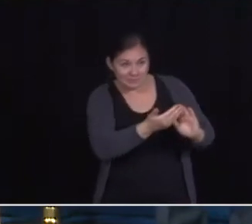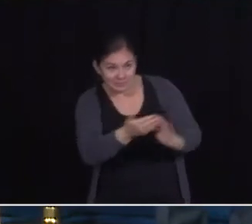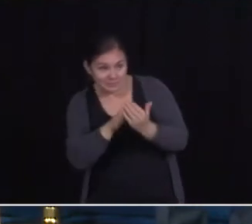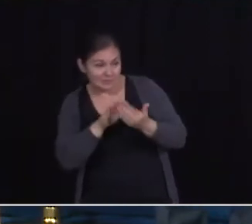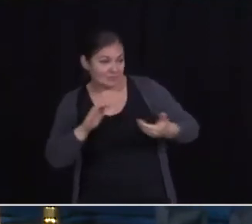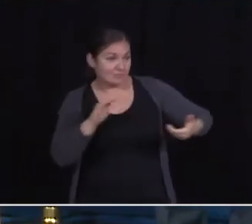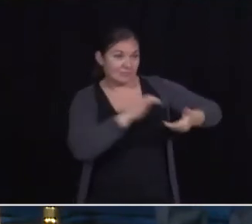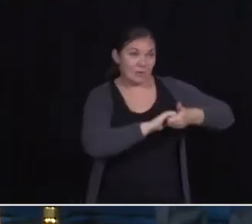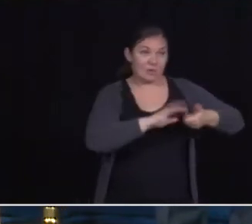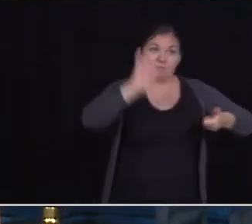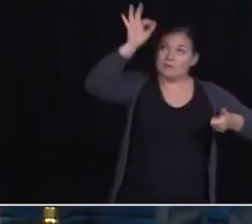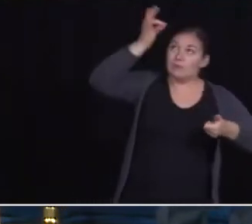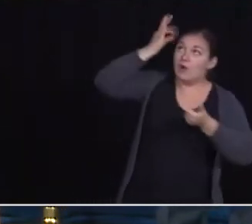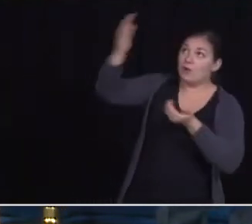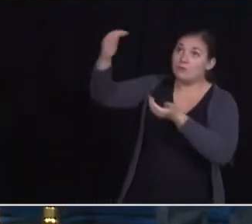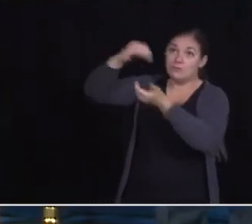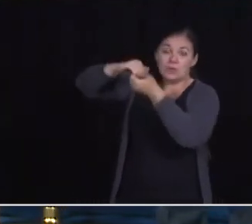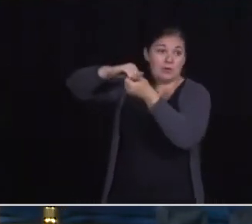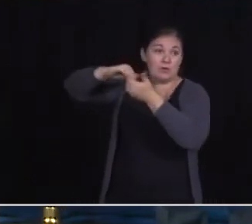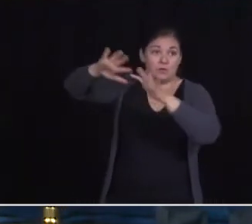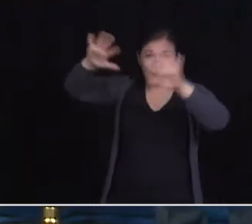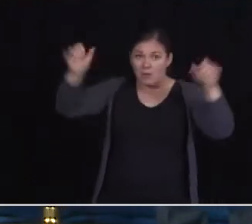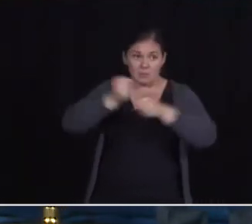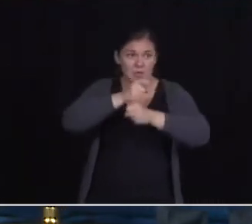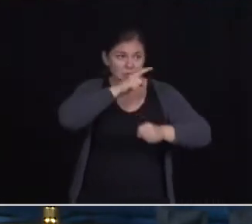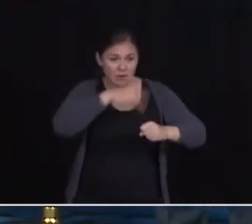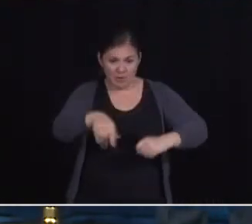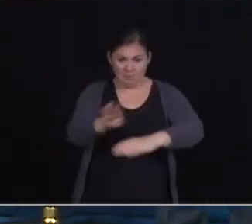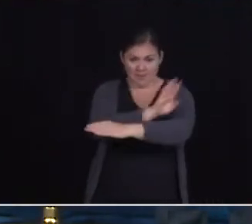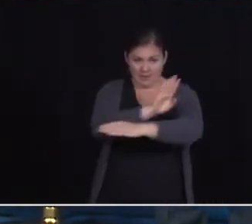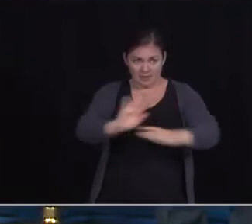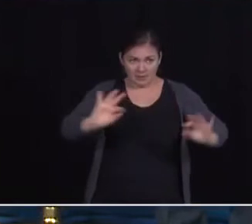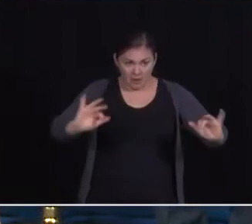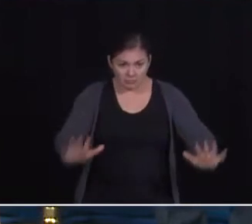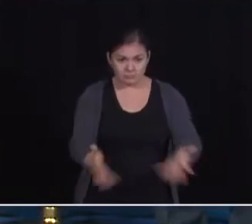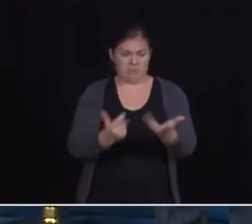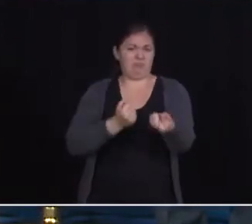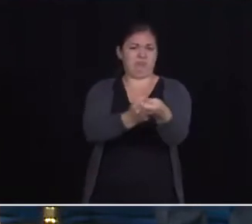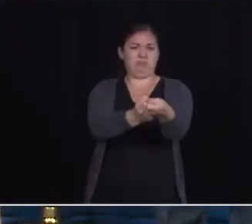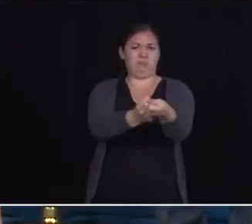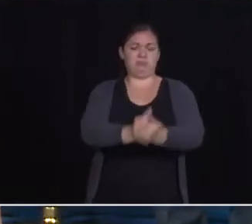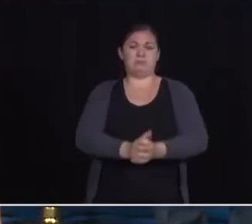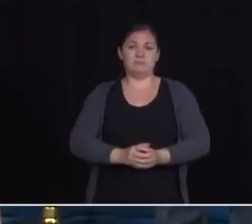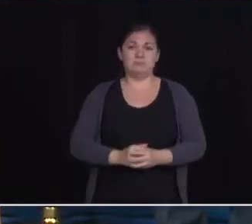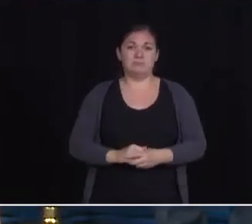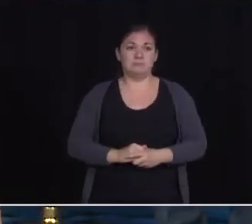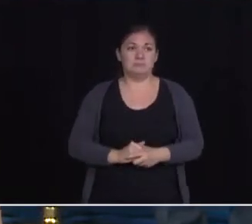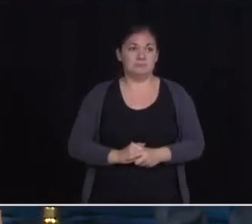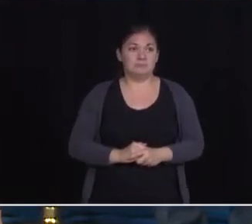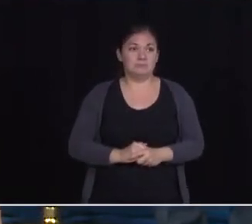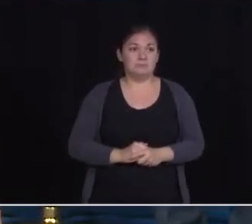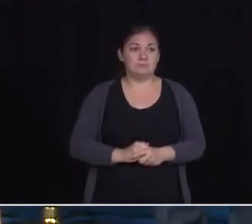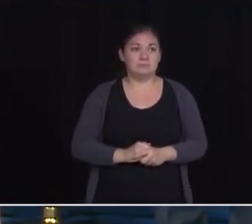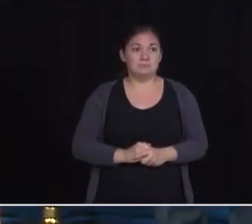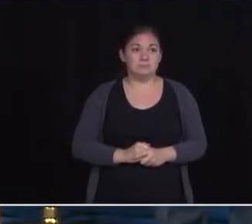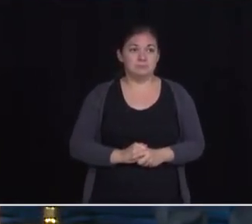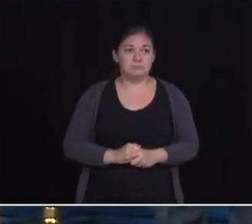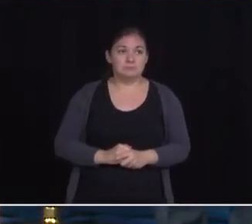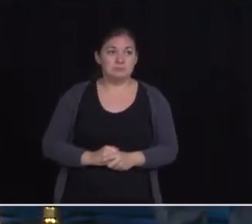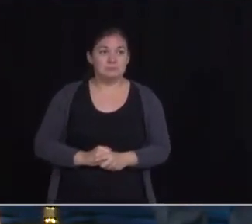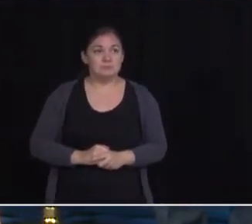support that the Premier asked for. Follow up. Okay, thanks, guys. Now, my next question for Premier Ford. Yeah. So,